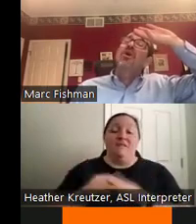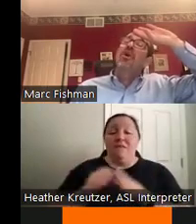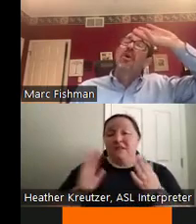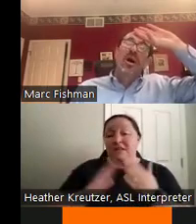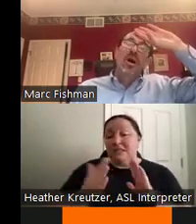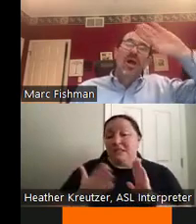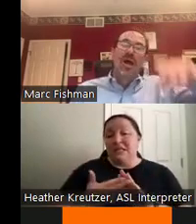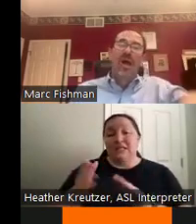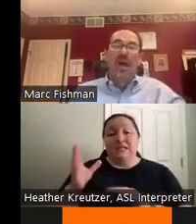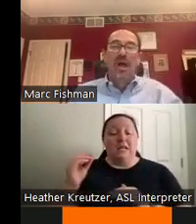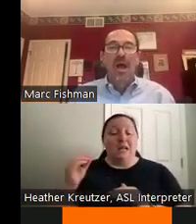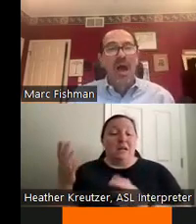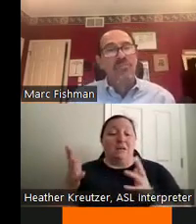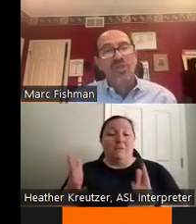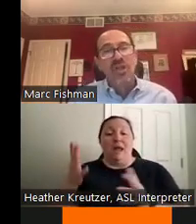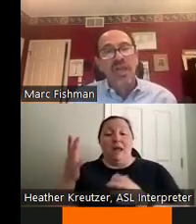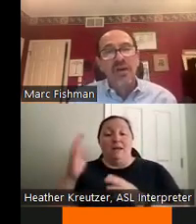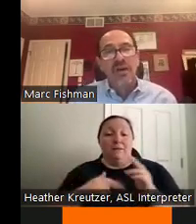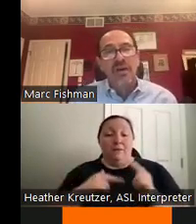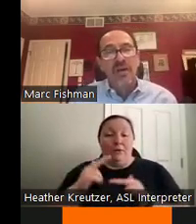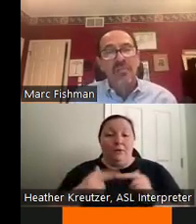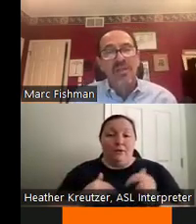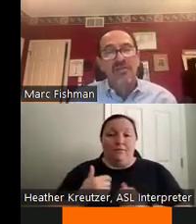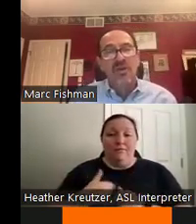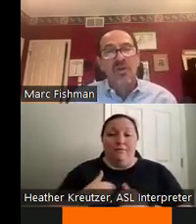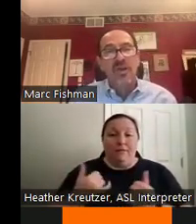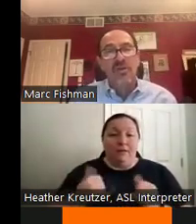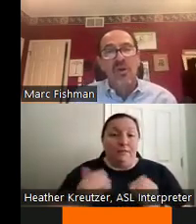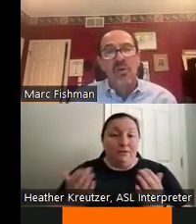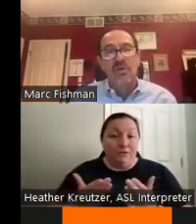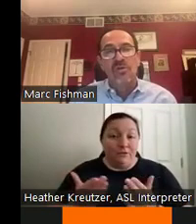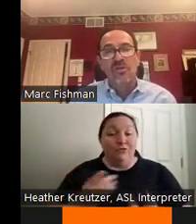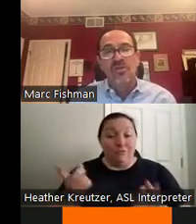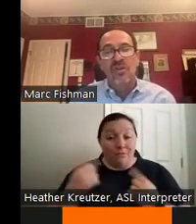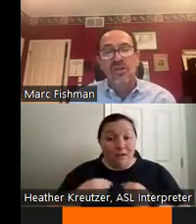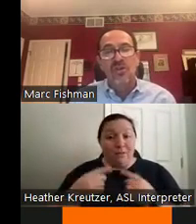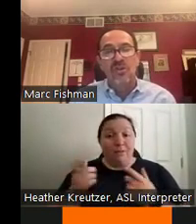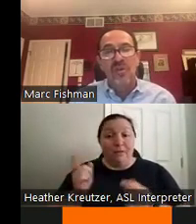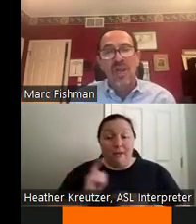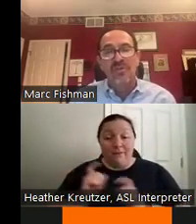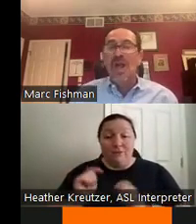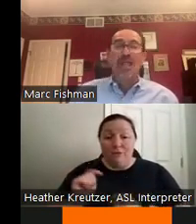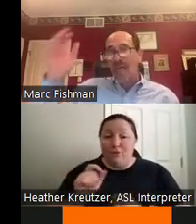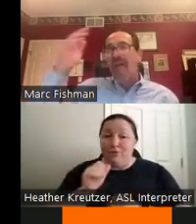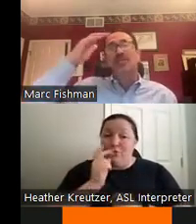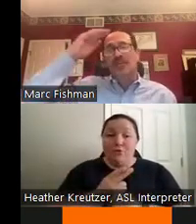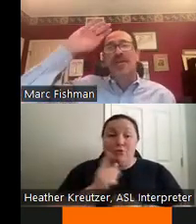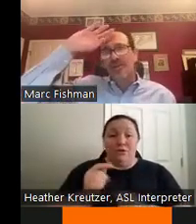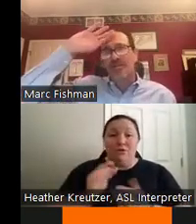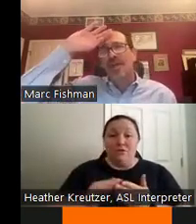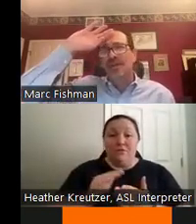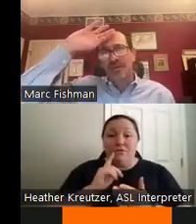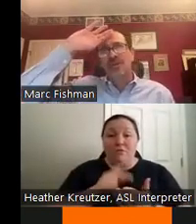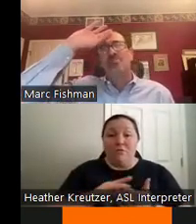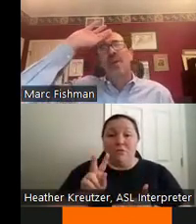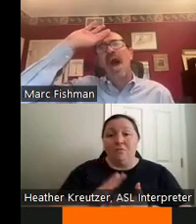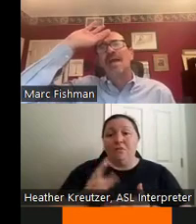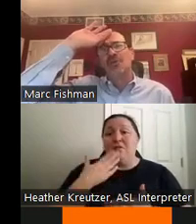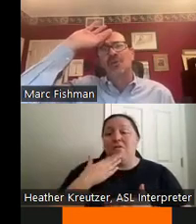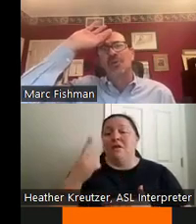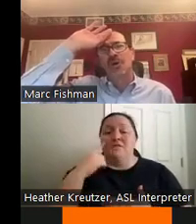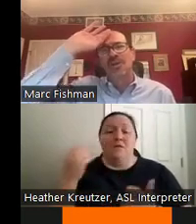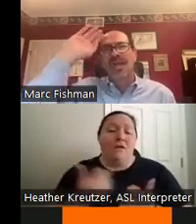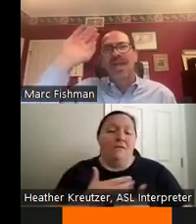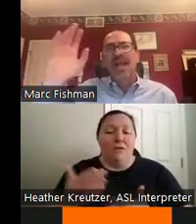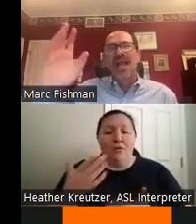an abando. I'm still here. Come leave a urine. Don't use this as an excuse to relapse. Thanks for everything.